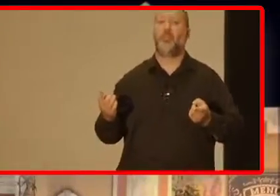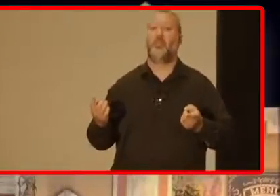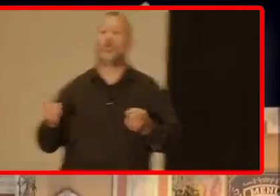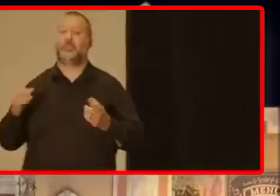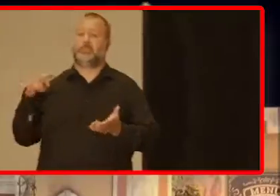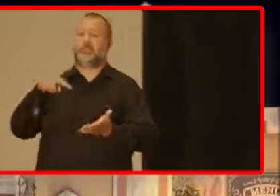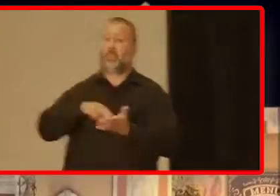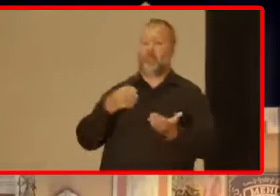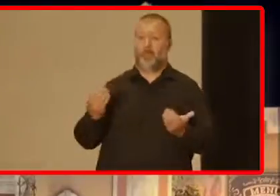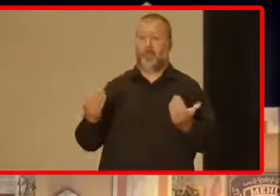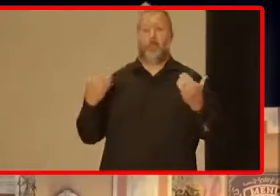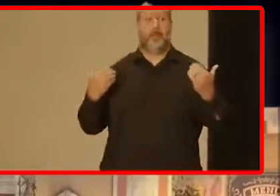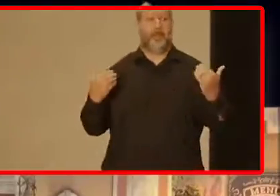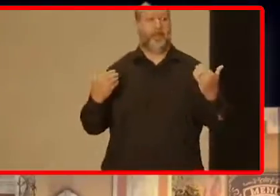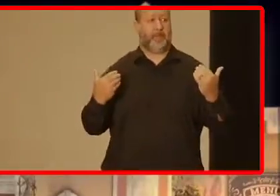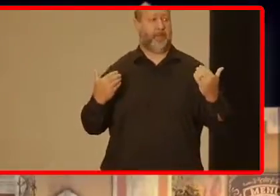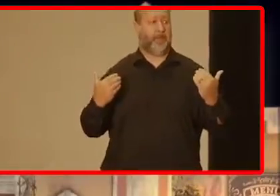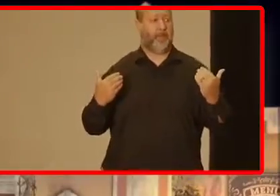stand up.